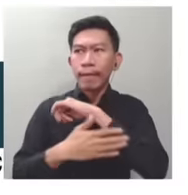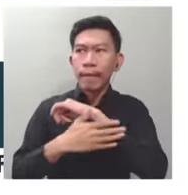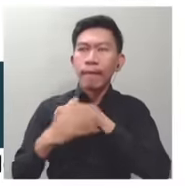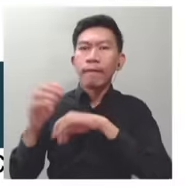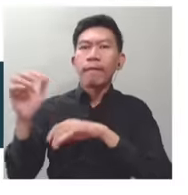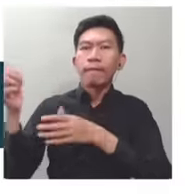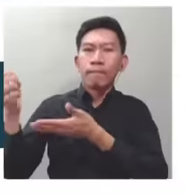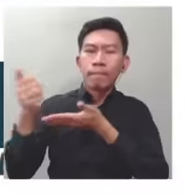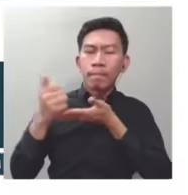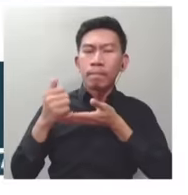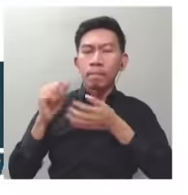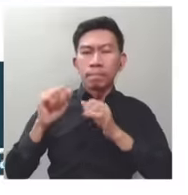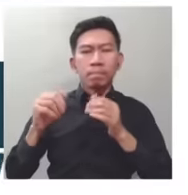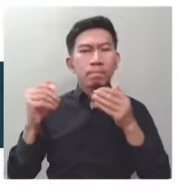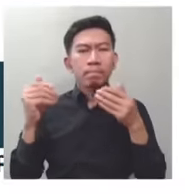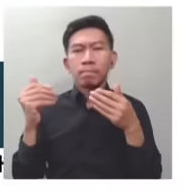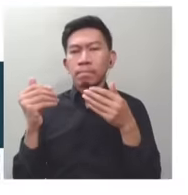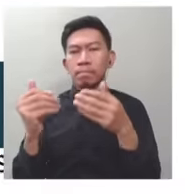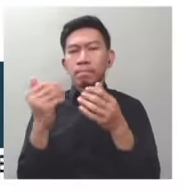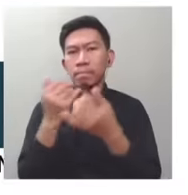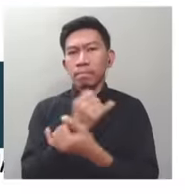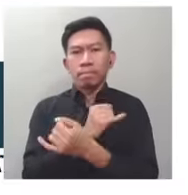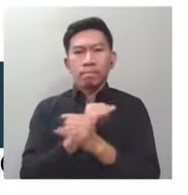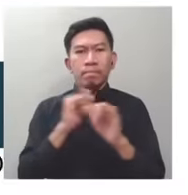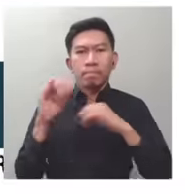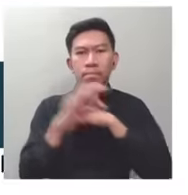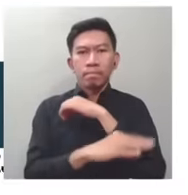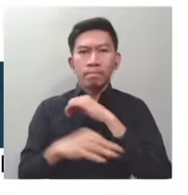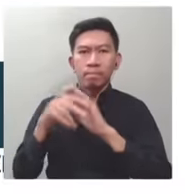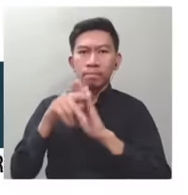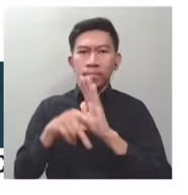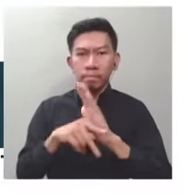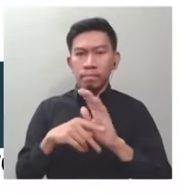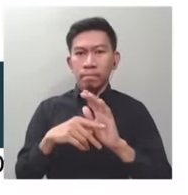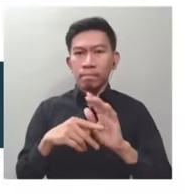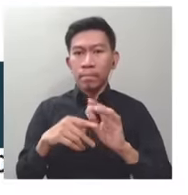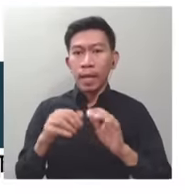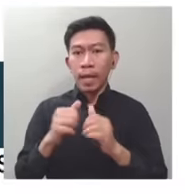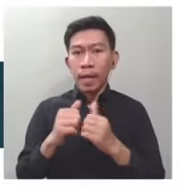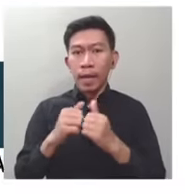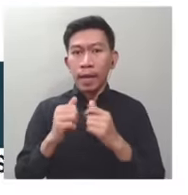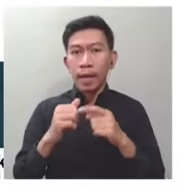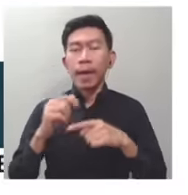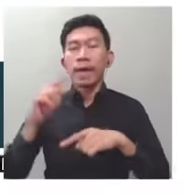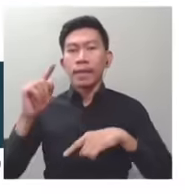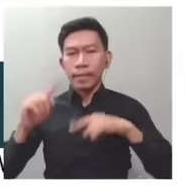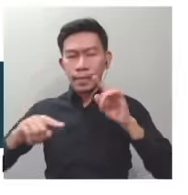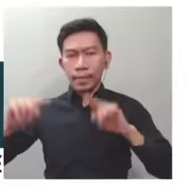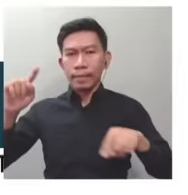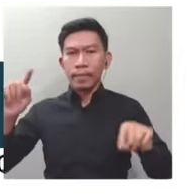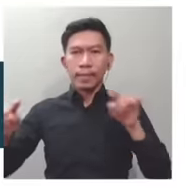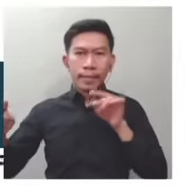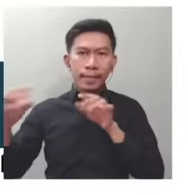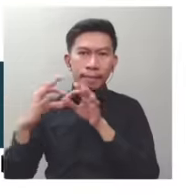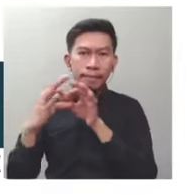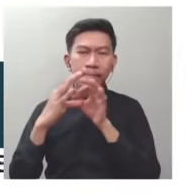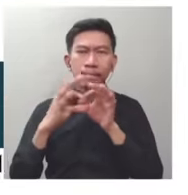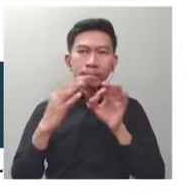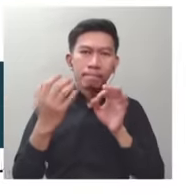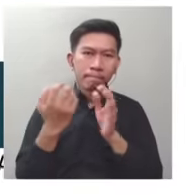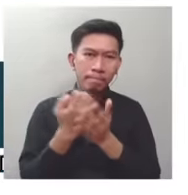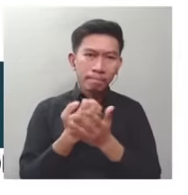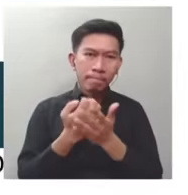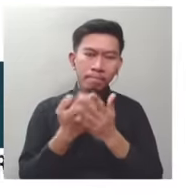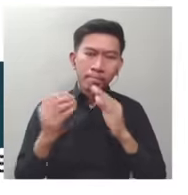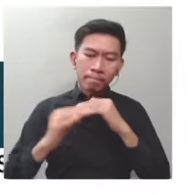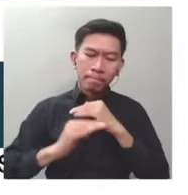to exercise independent foreign policy on the basis, of course, of a diversified and, of course, stable economy. And that's